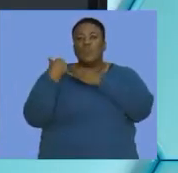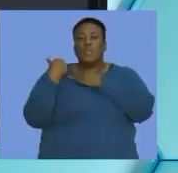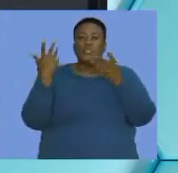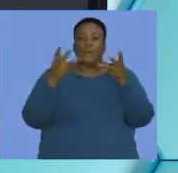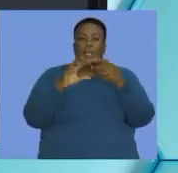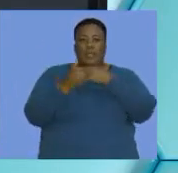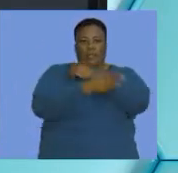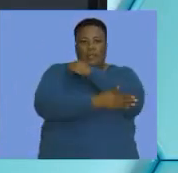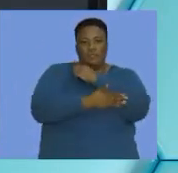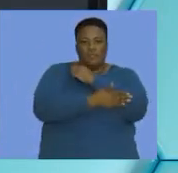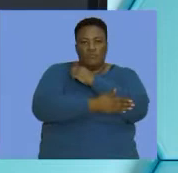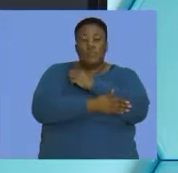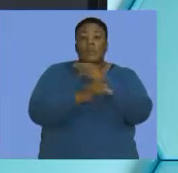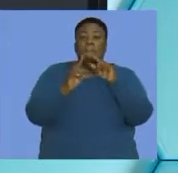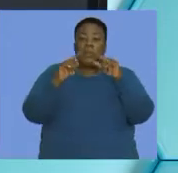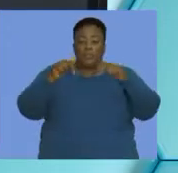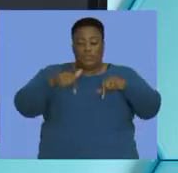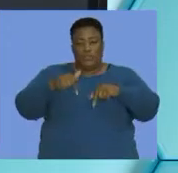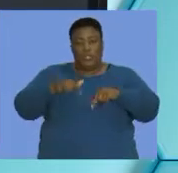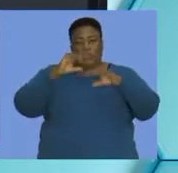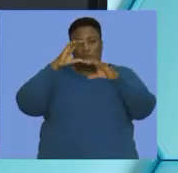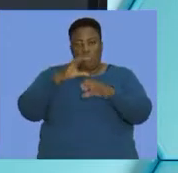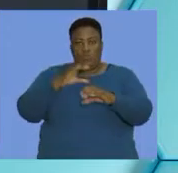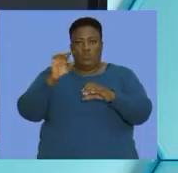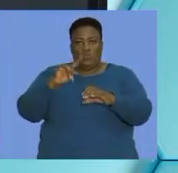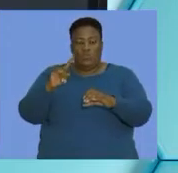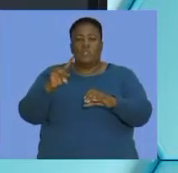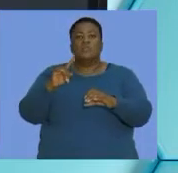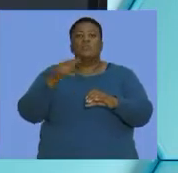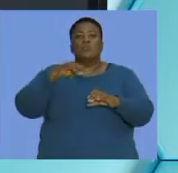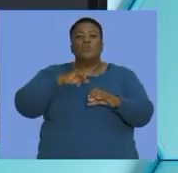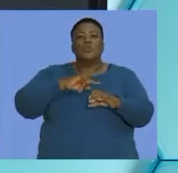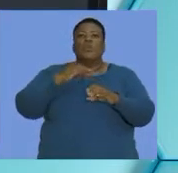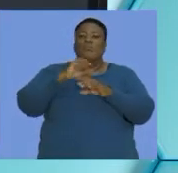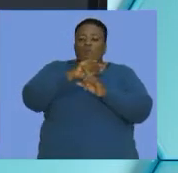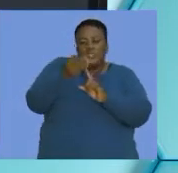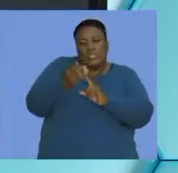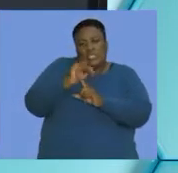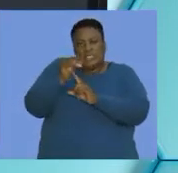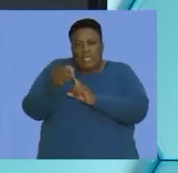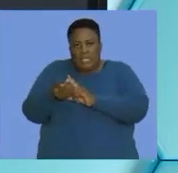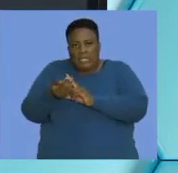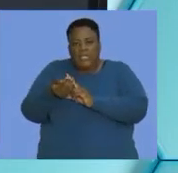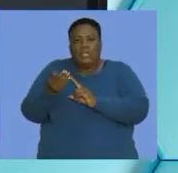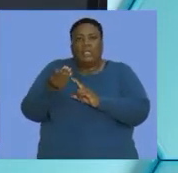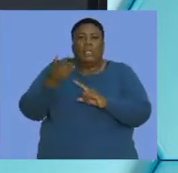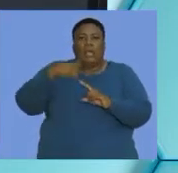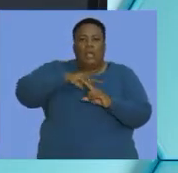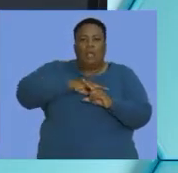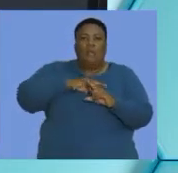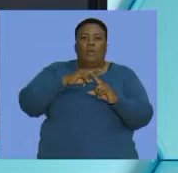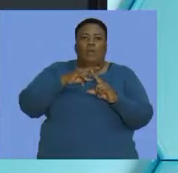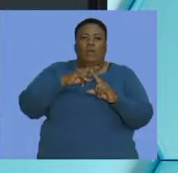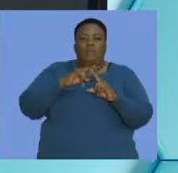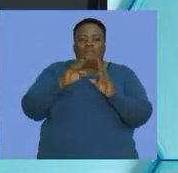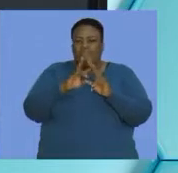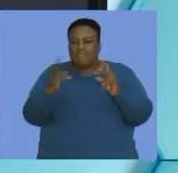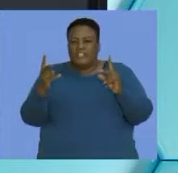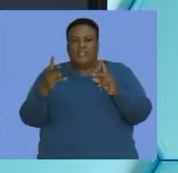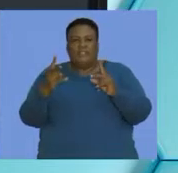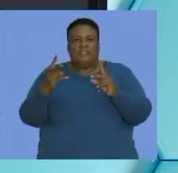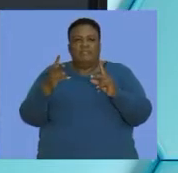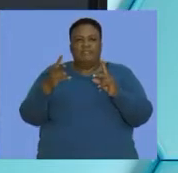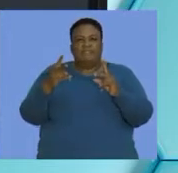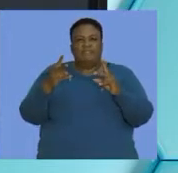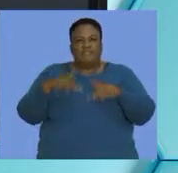country. Today we're going to focus on protecting our biodiversity and understanding what it means to losing that, and also